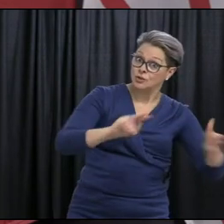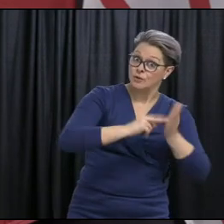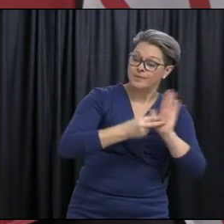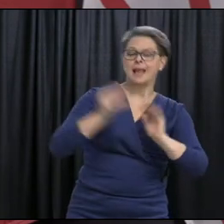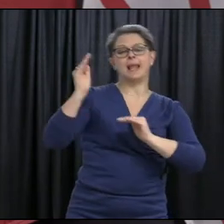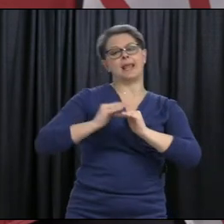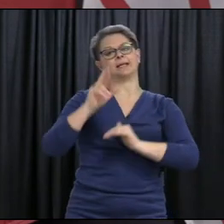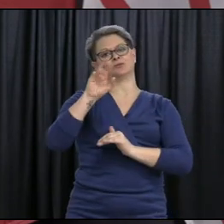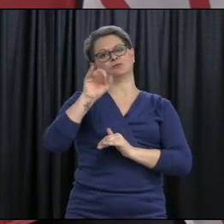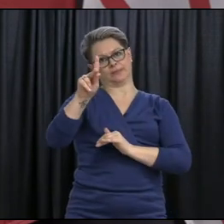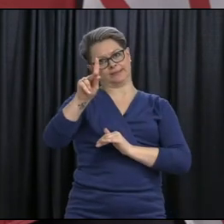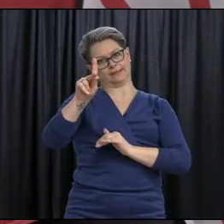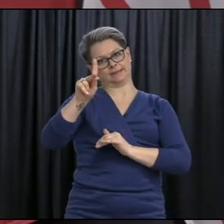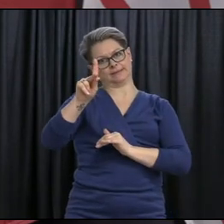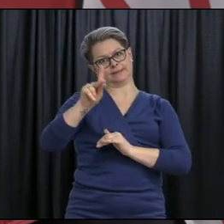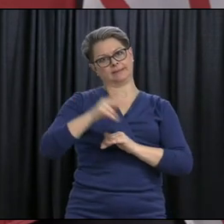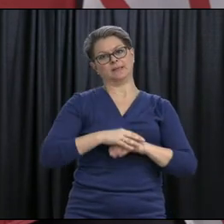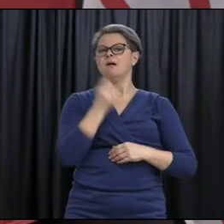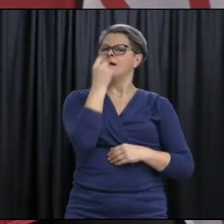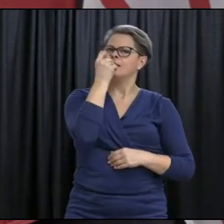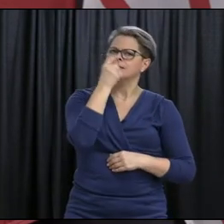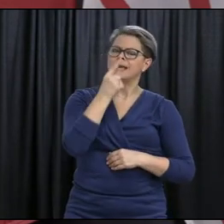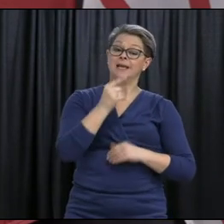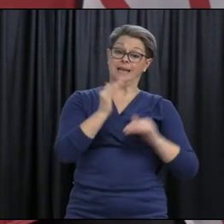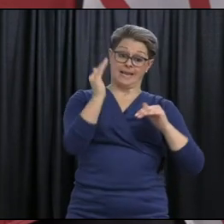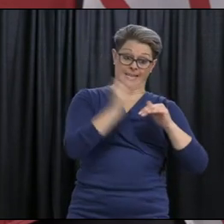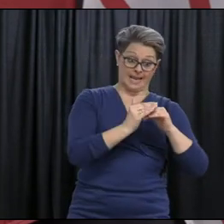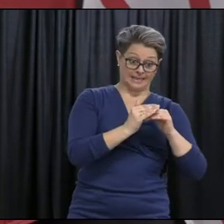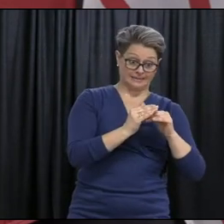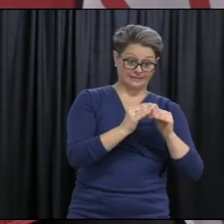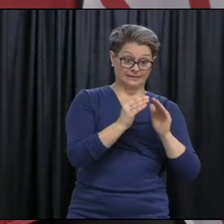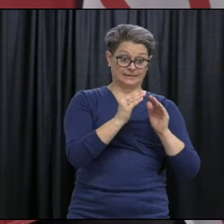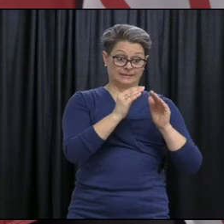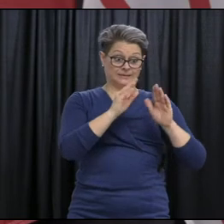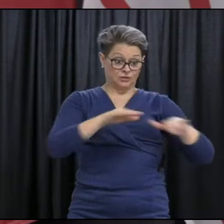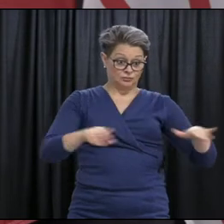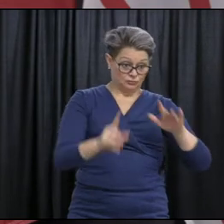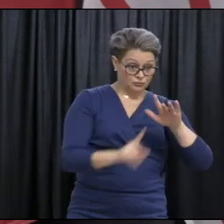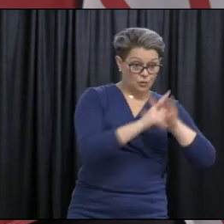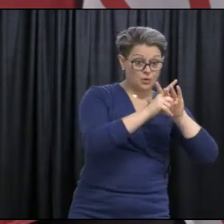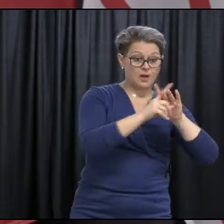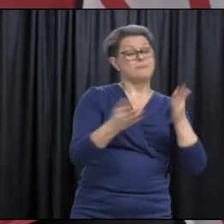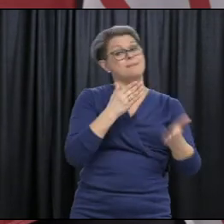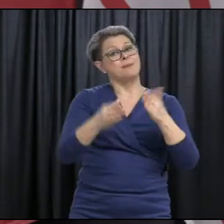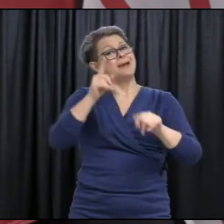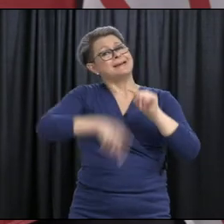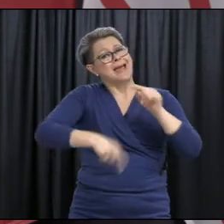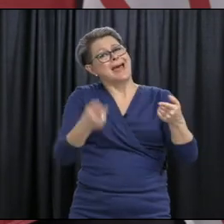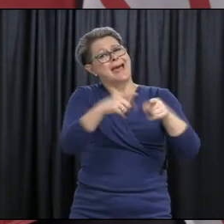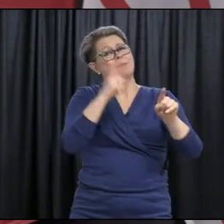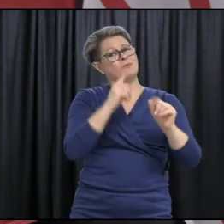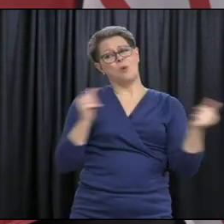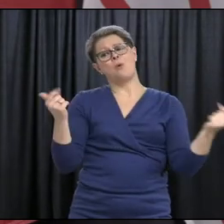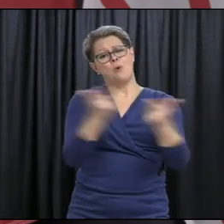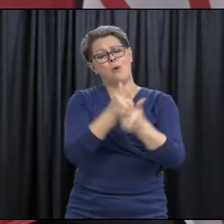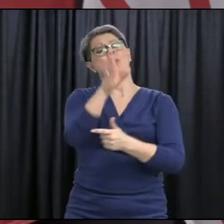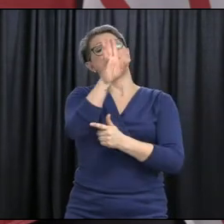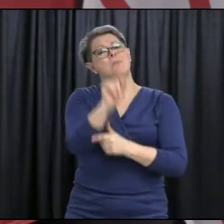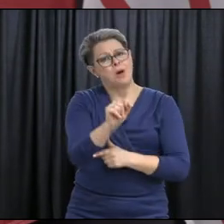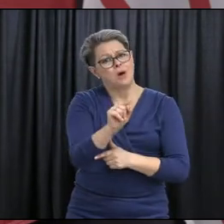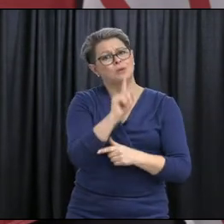We understand that reduced attendance may not be convenient in all cases. However, it is the